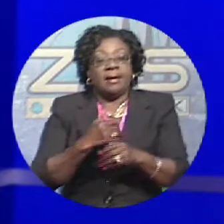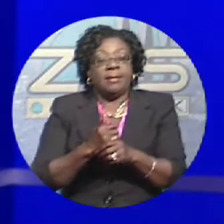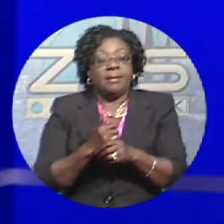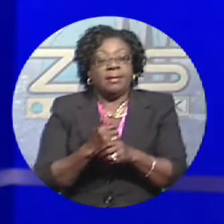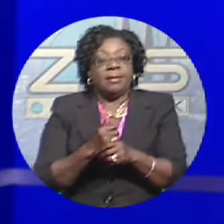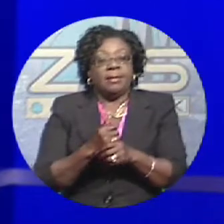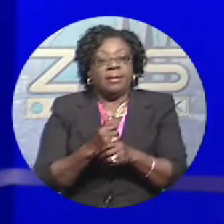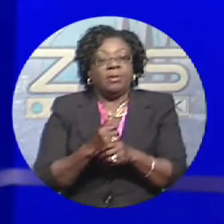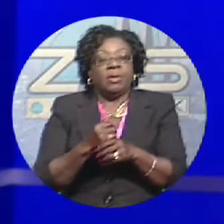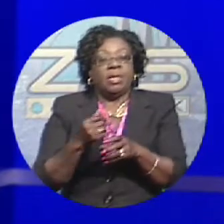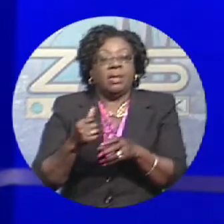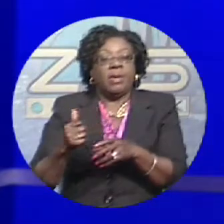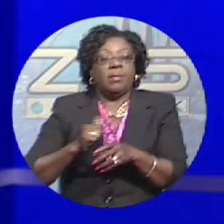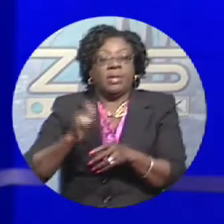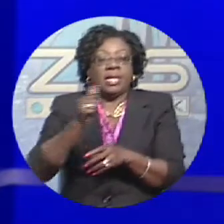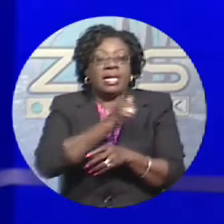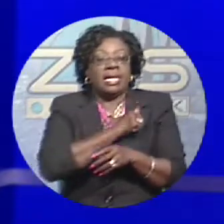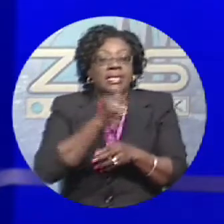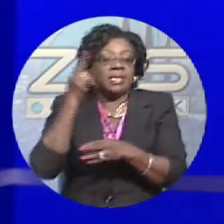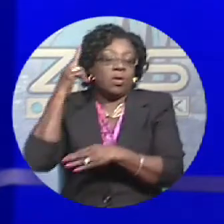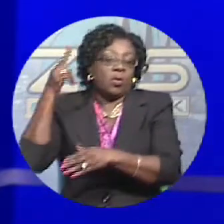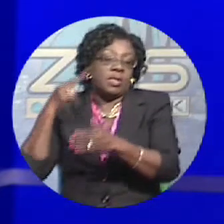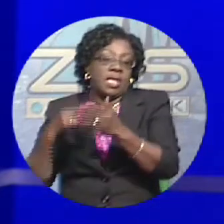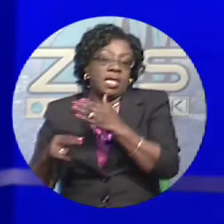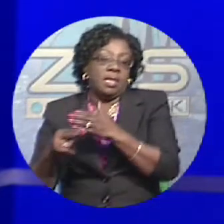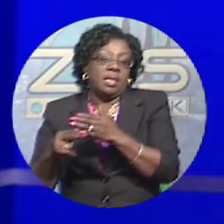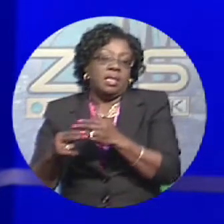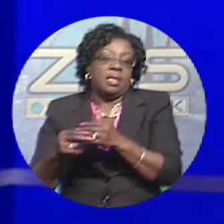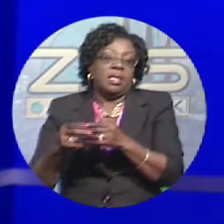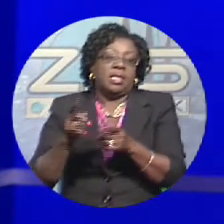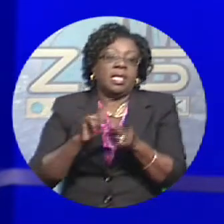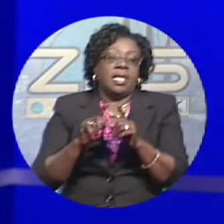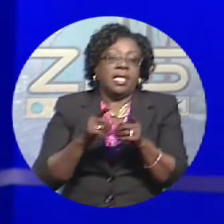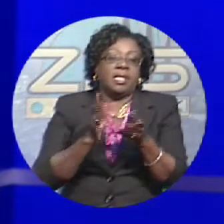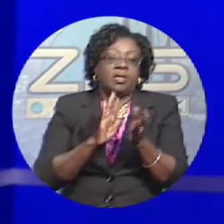partnership with the Atlantis Resort, the B.B.F. is presently in talks to